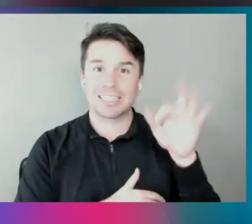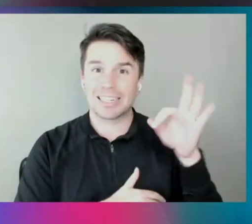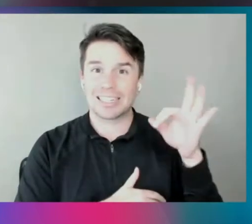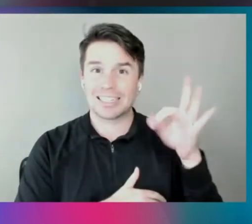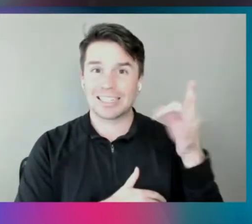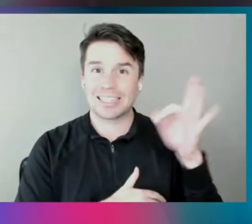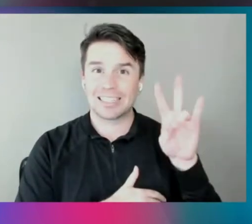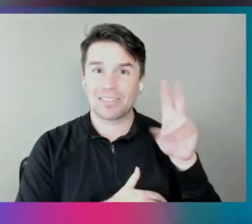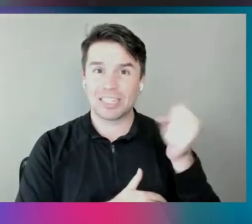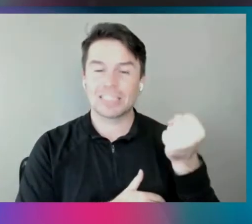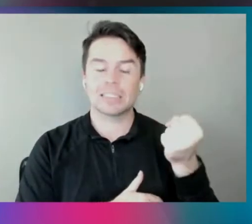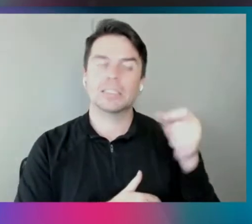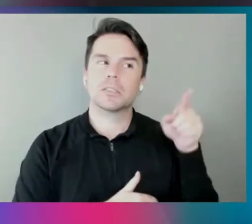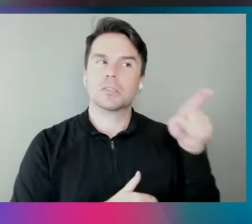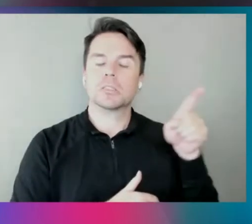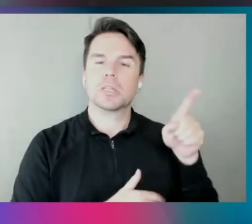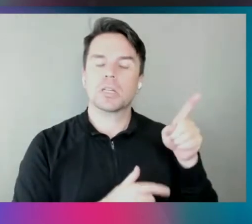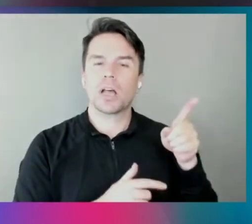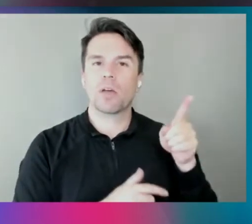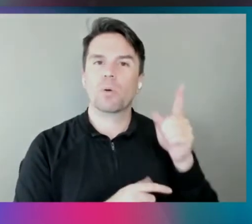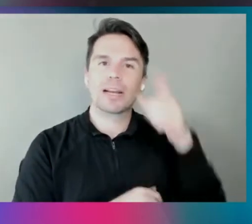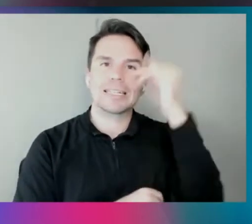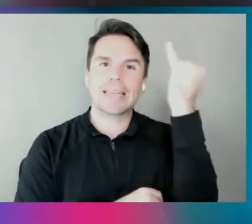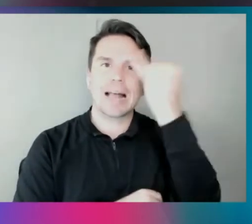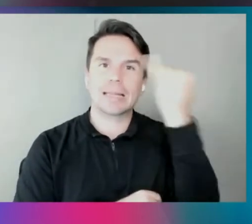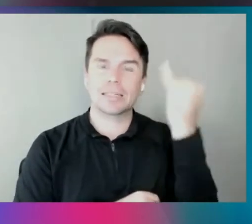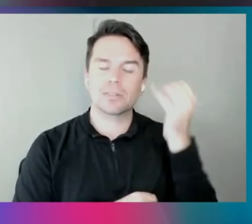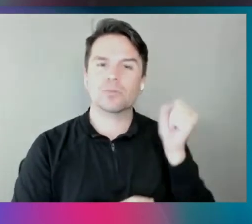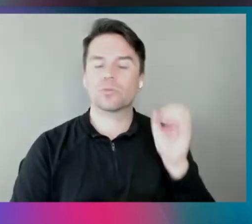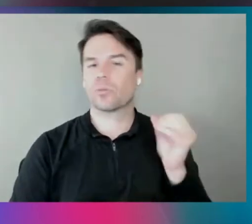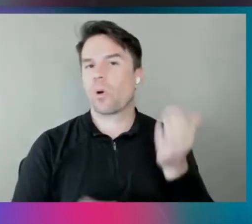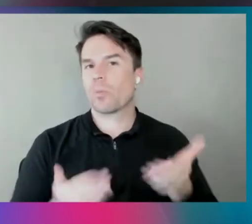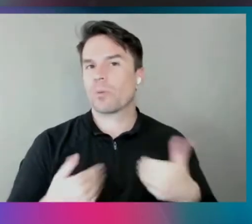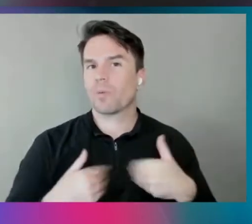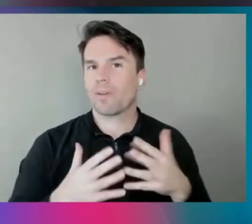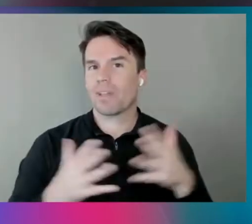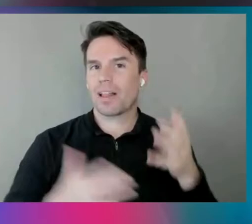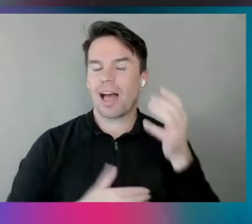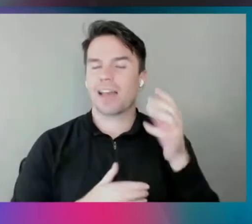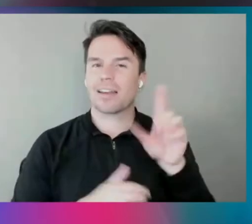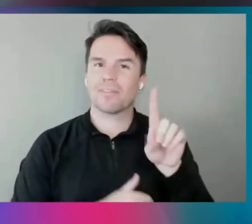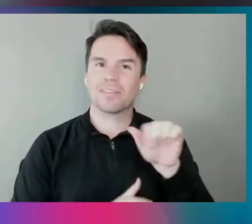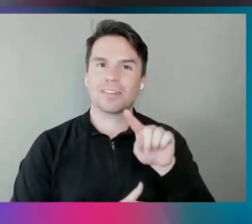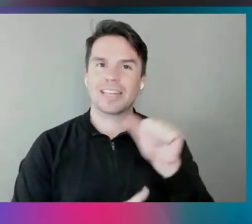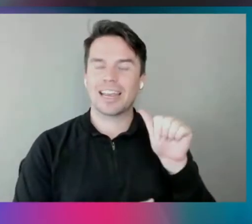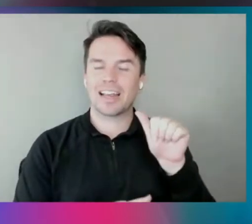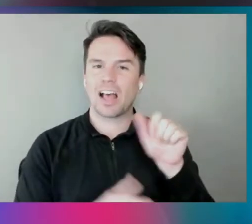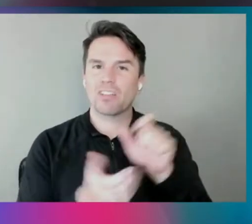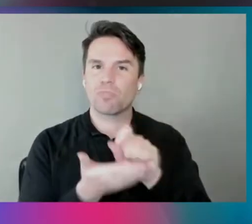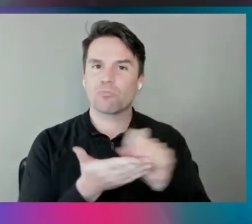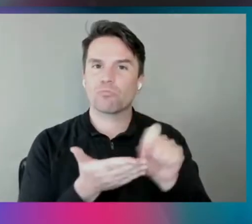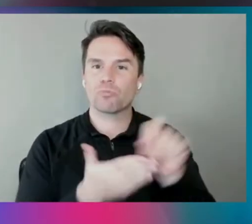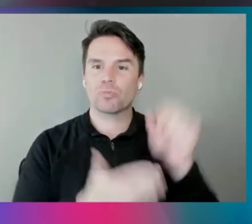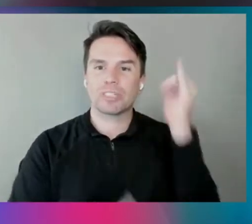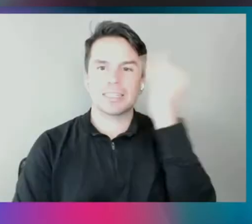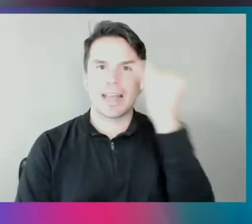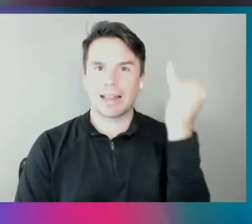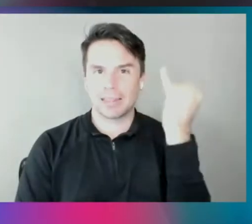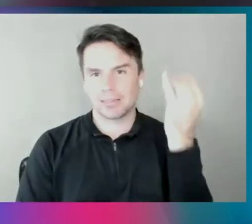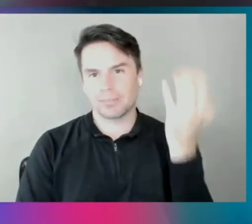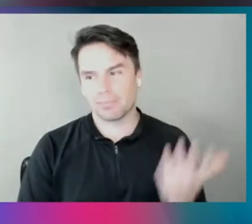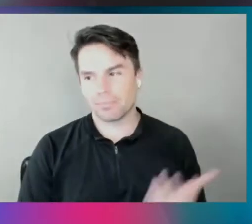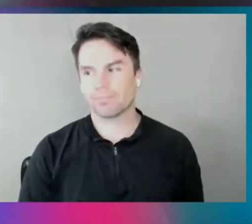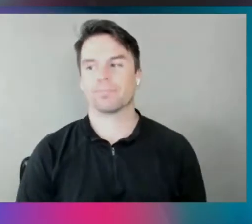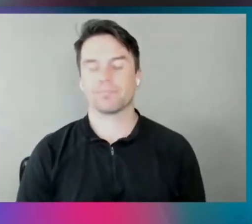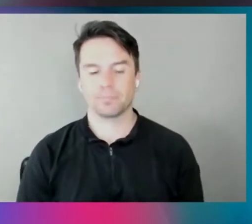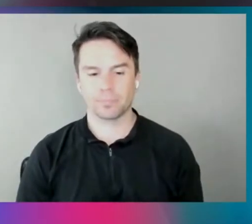have a lot of data there in Italian, right? Yep. So that helps. So yeah, exactly. Here's a good example: